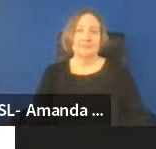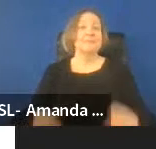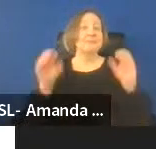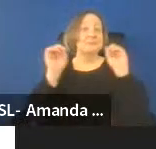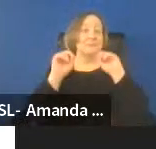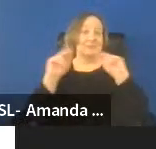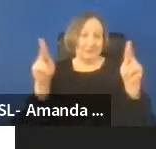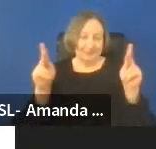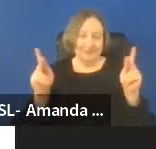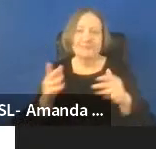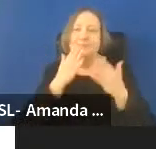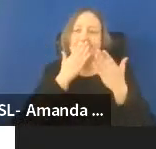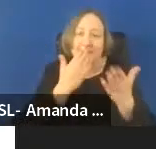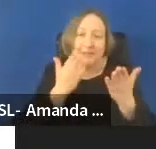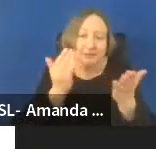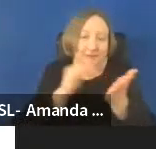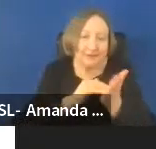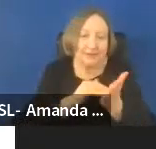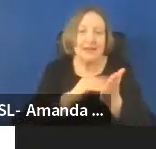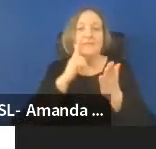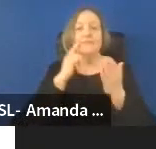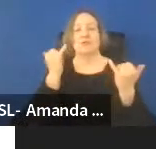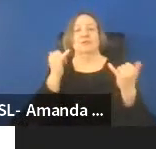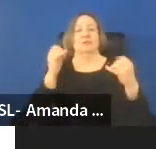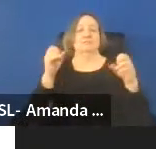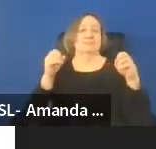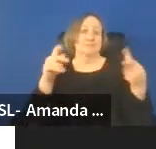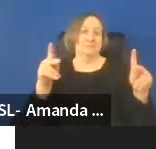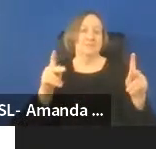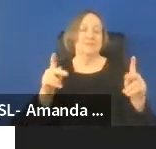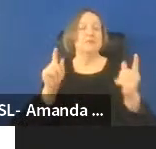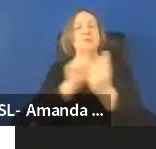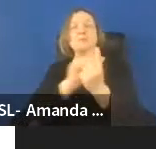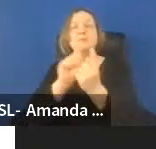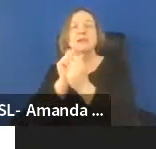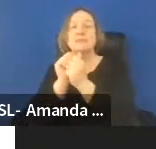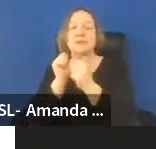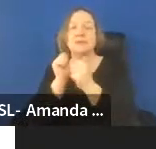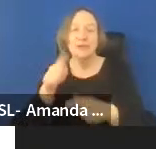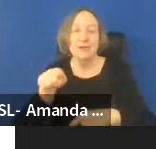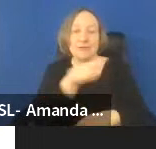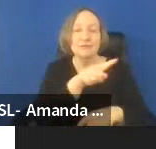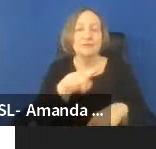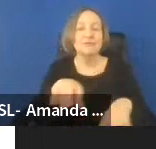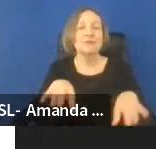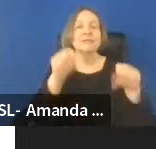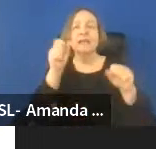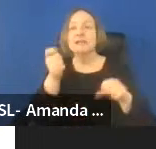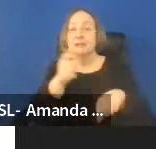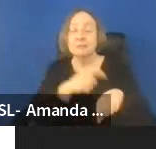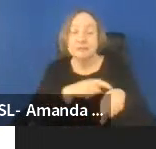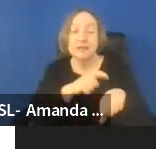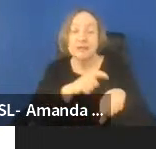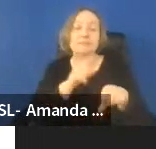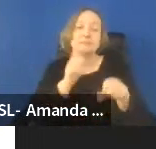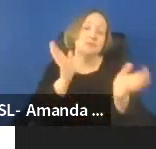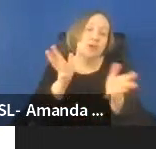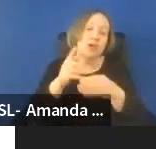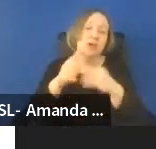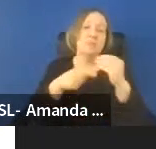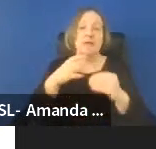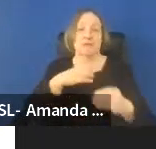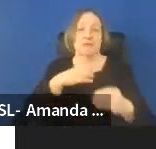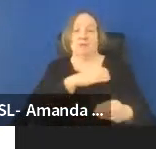Okay, so thank you again for this opportunity to meet with all of you and spend a little time talking about the Council